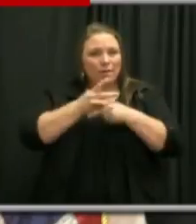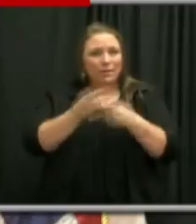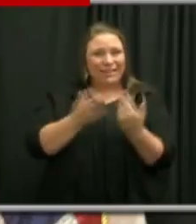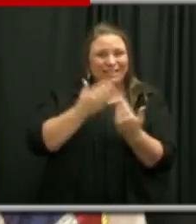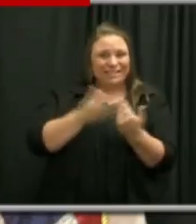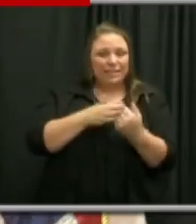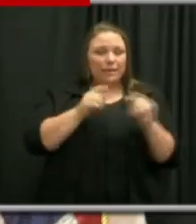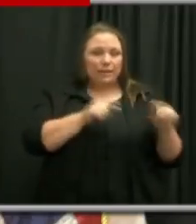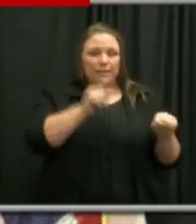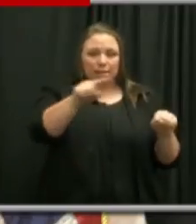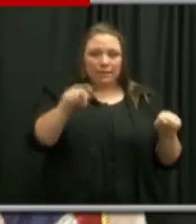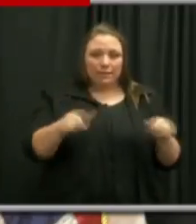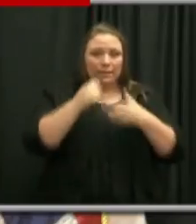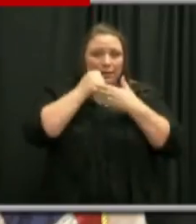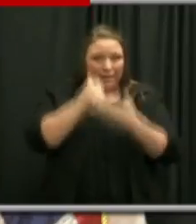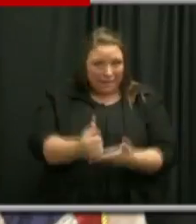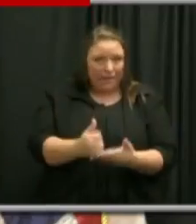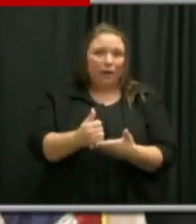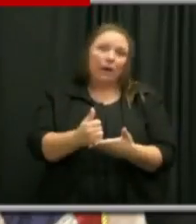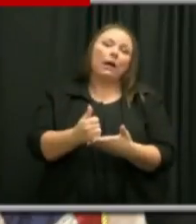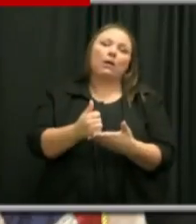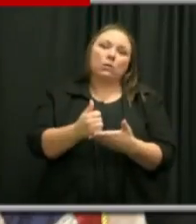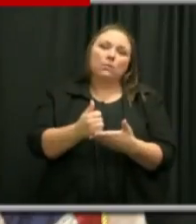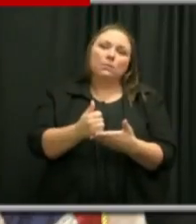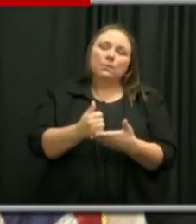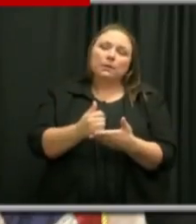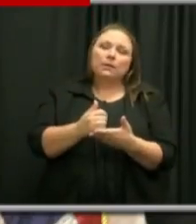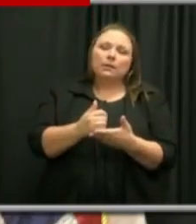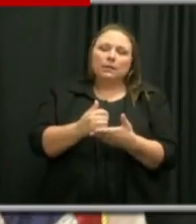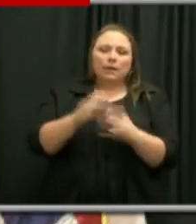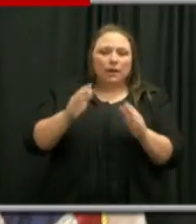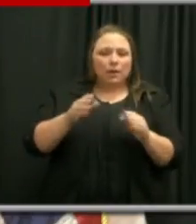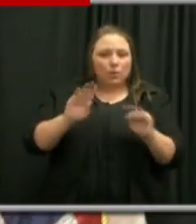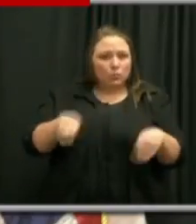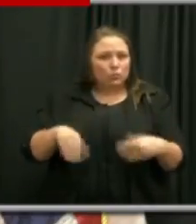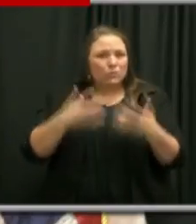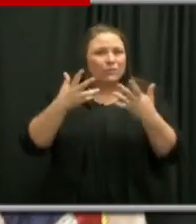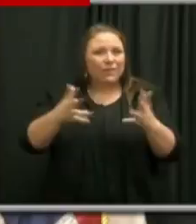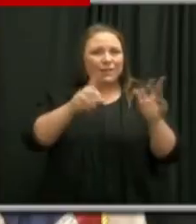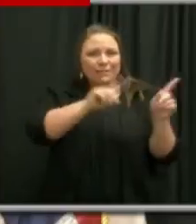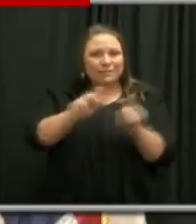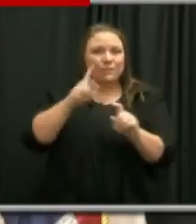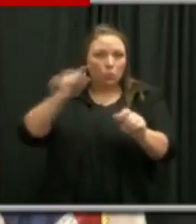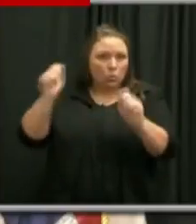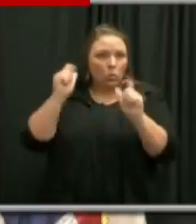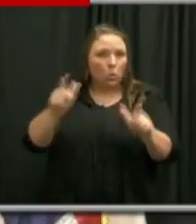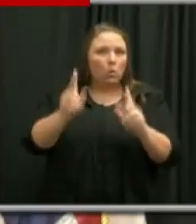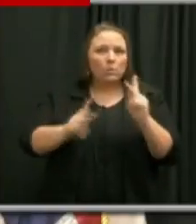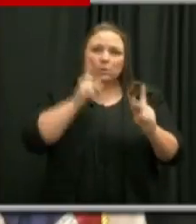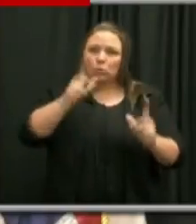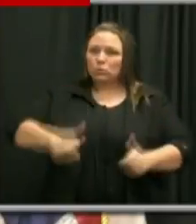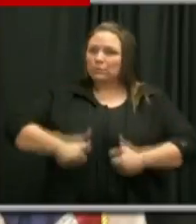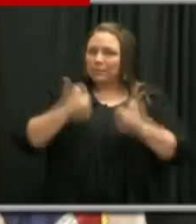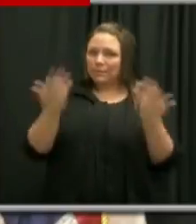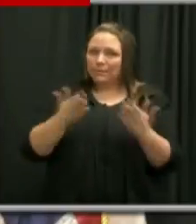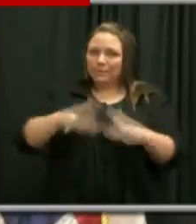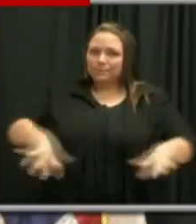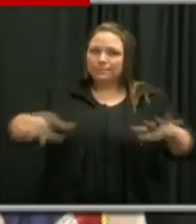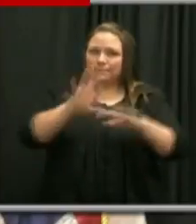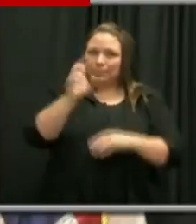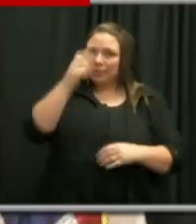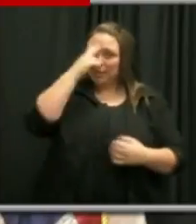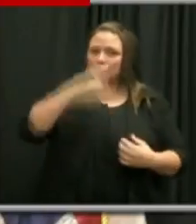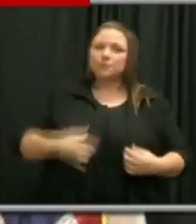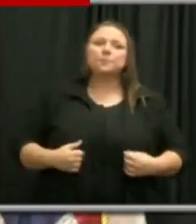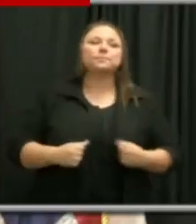to fill the gap in the assessment and testing available to all of our residents. Now, based